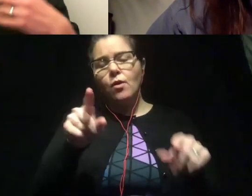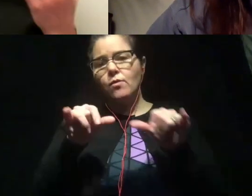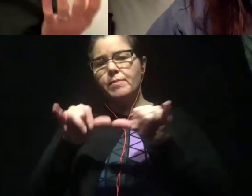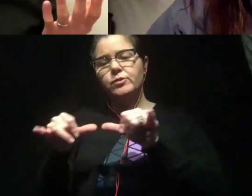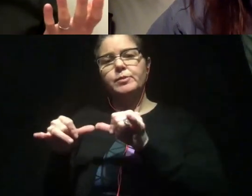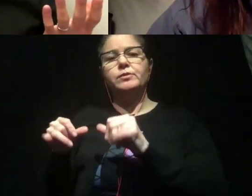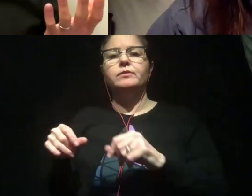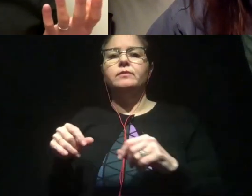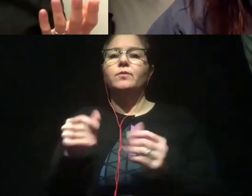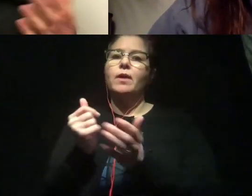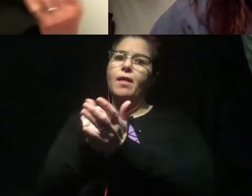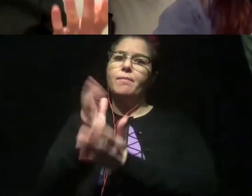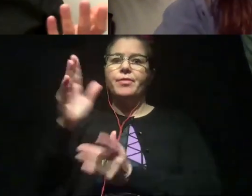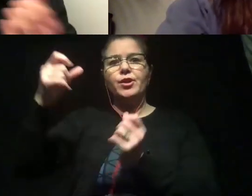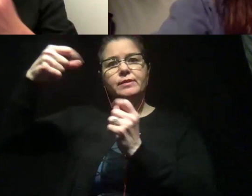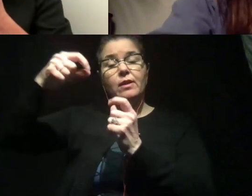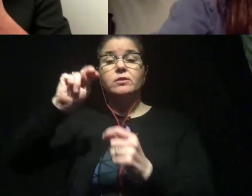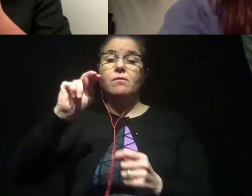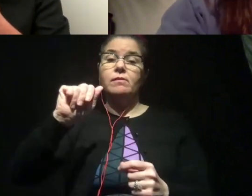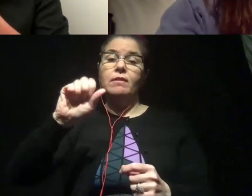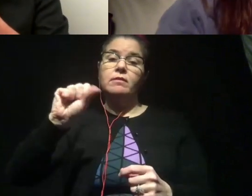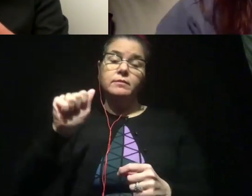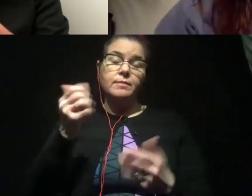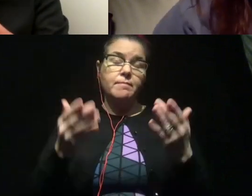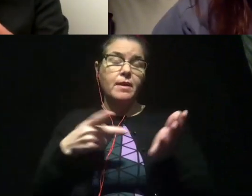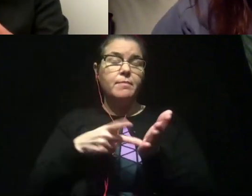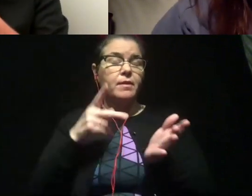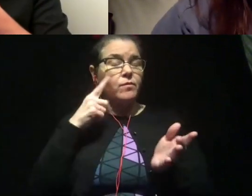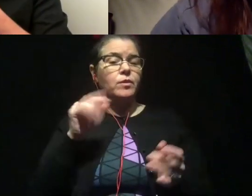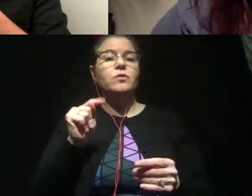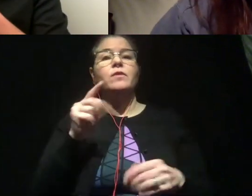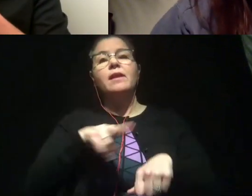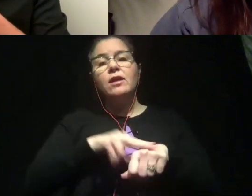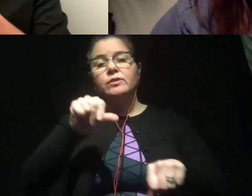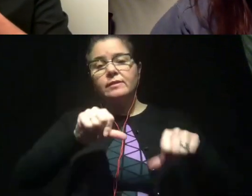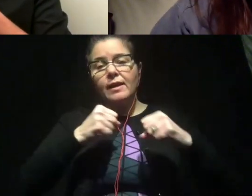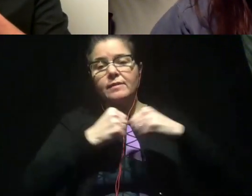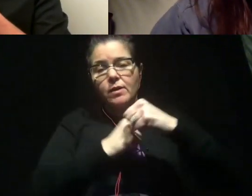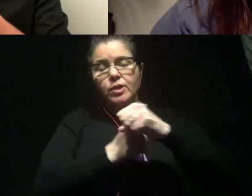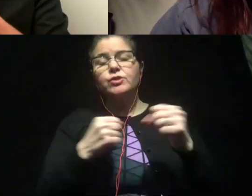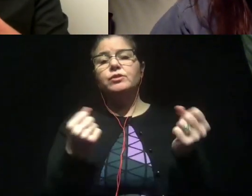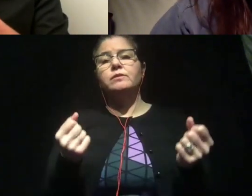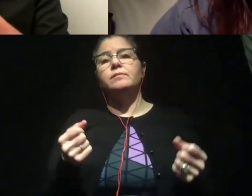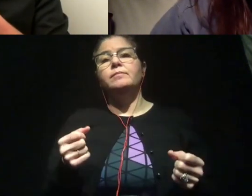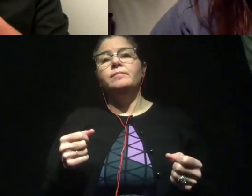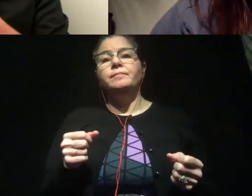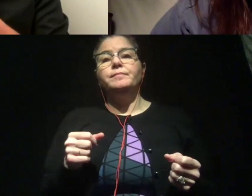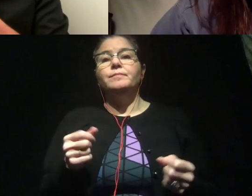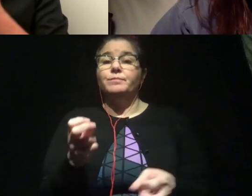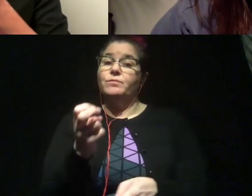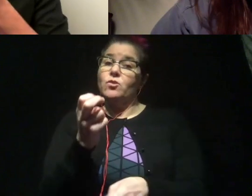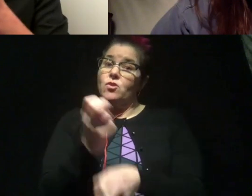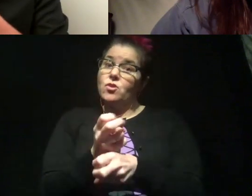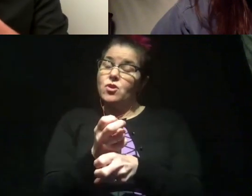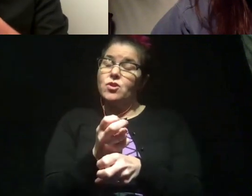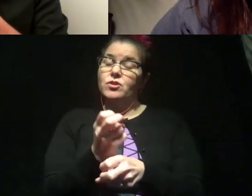to do things like help their satellites. So NASA might pay for it, or National Science Foundation. And it's hard to get on these campaigns